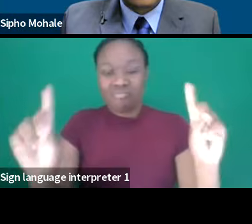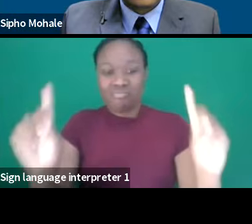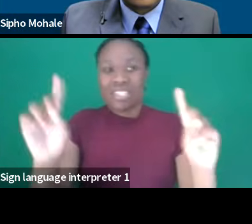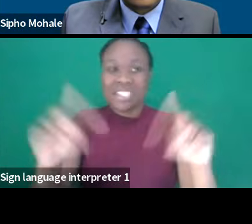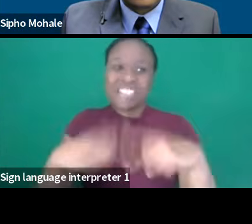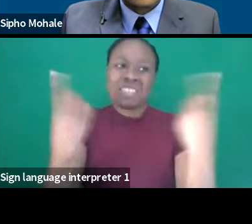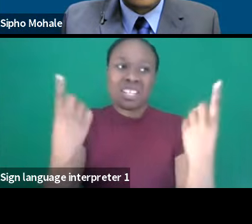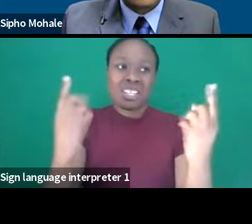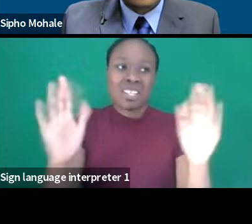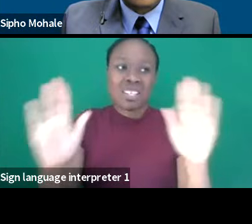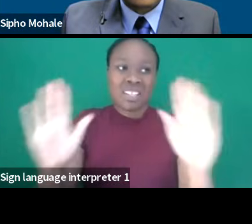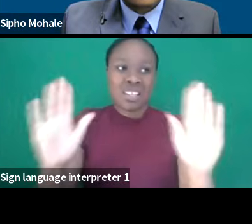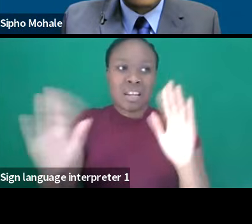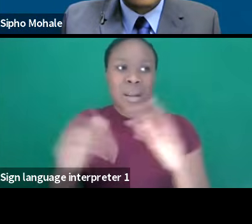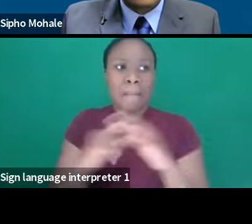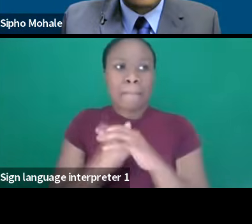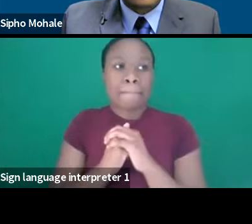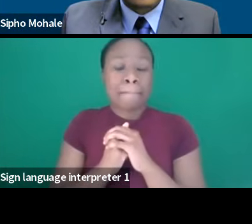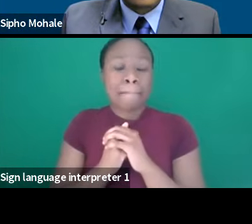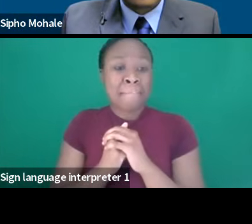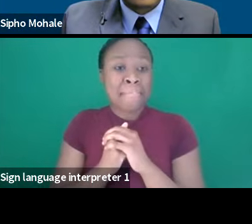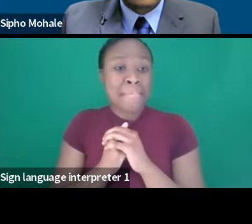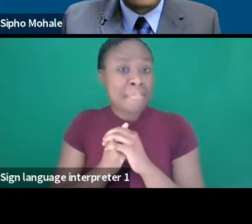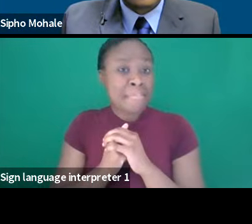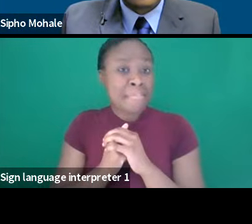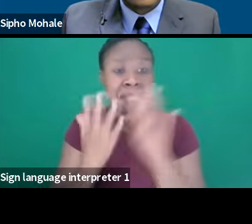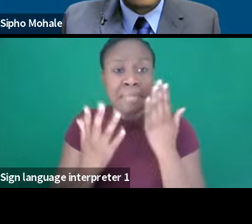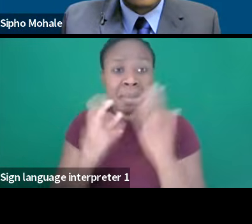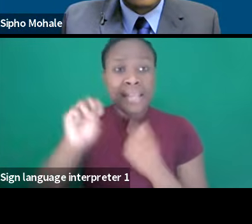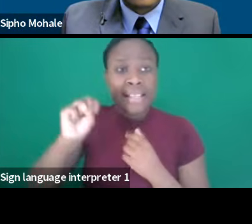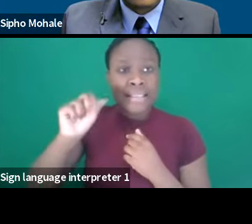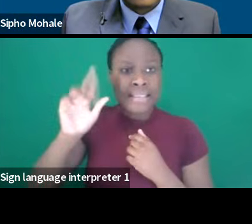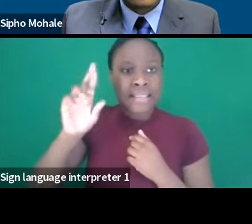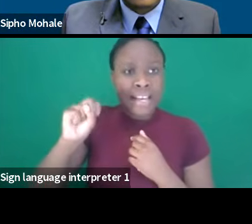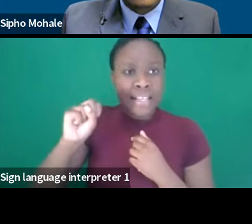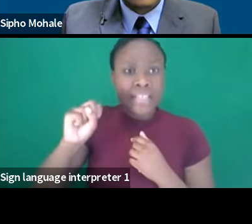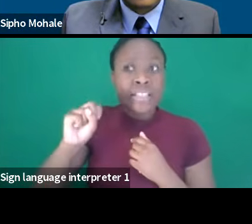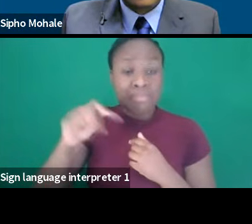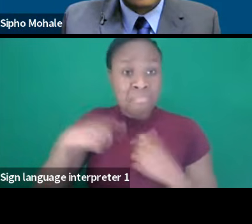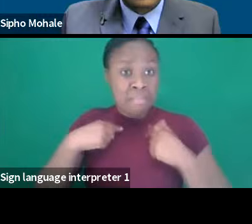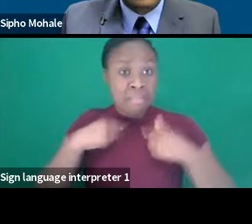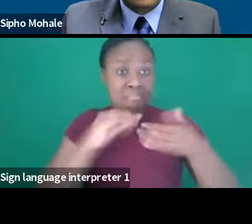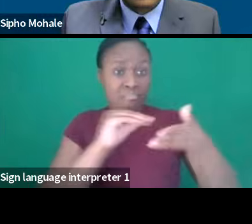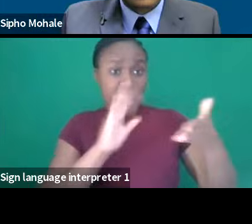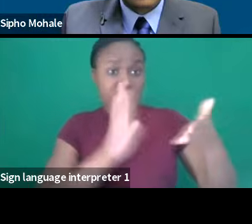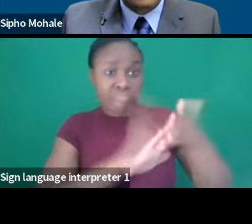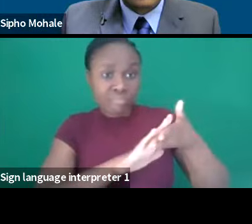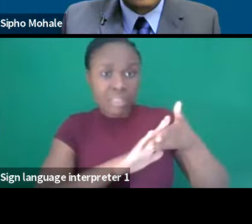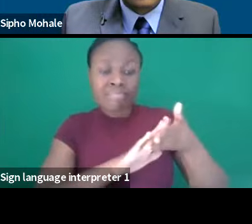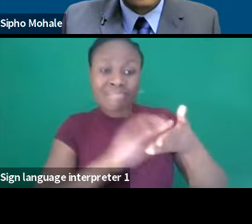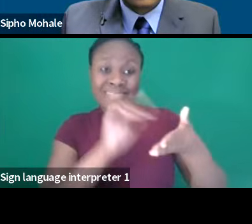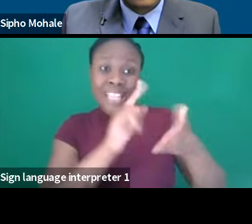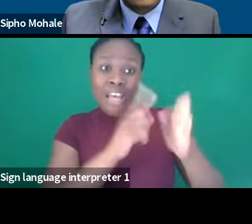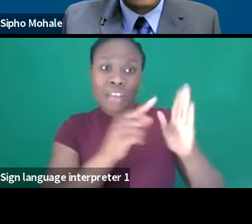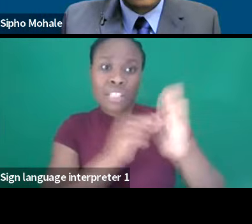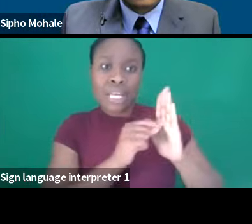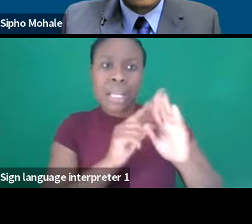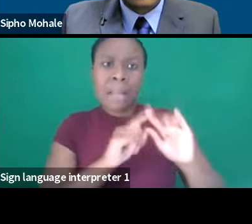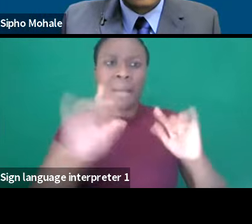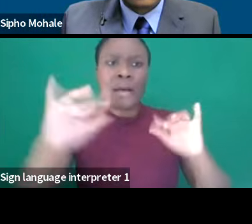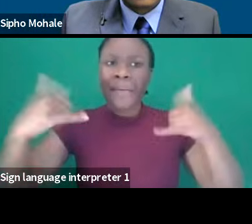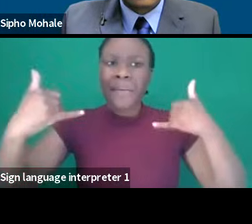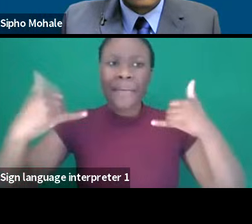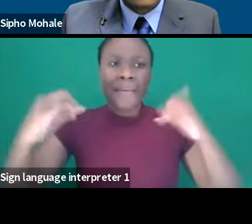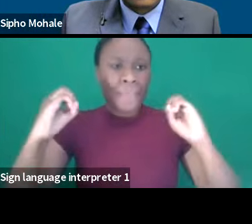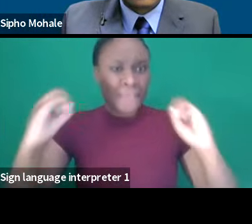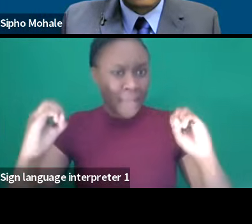done if SARS does not honor the appointment? This question, I will take it over. I will respond in this